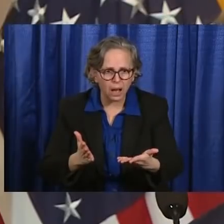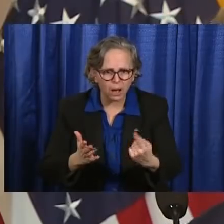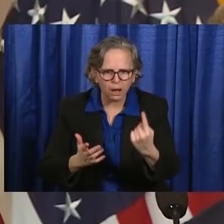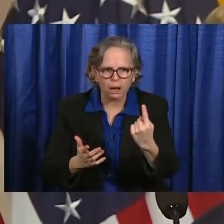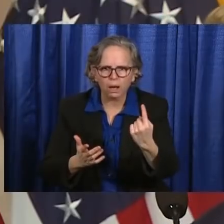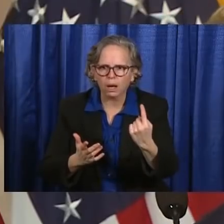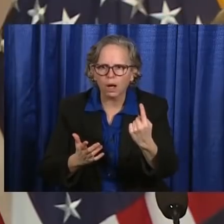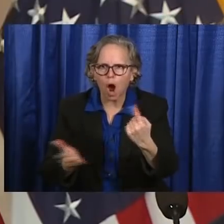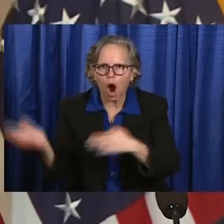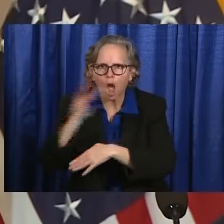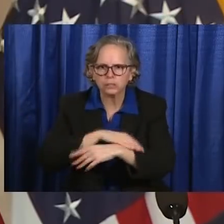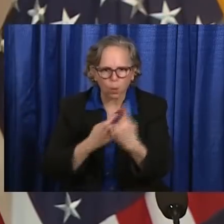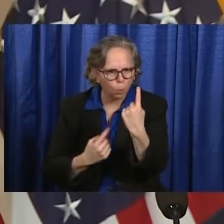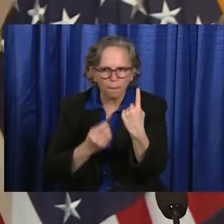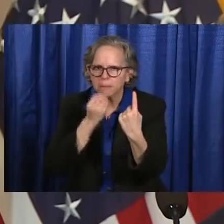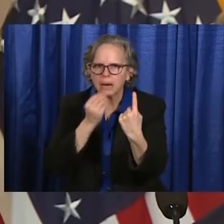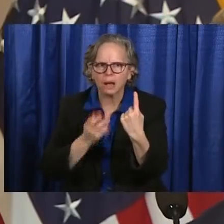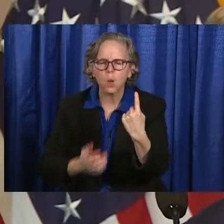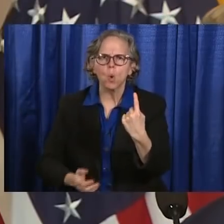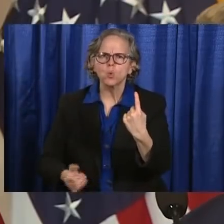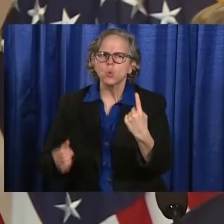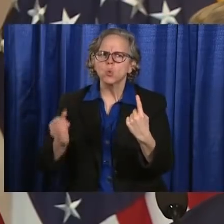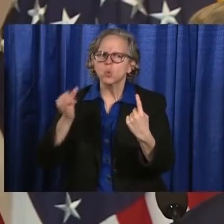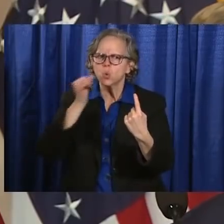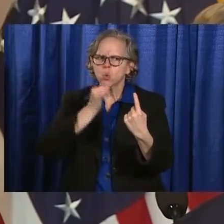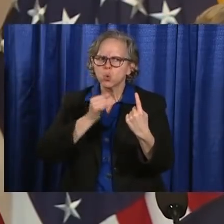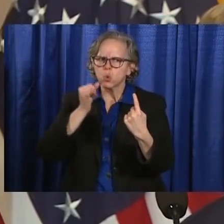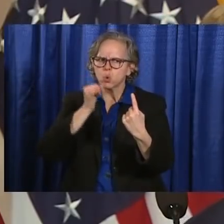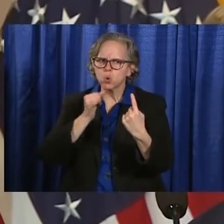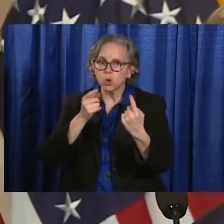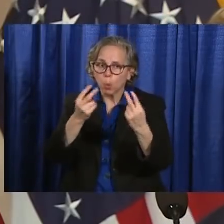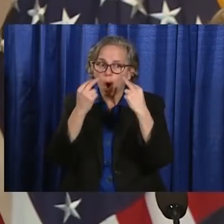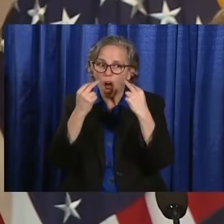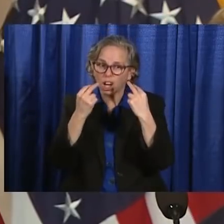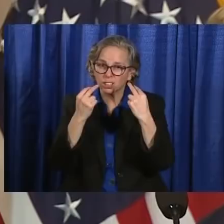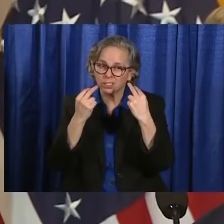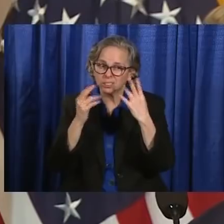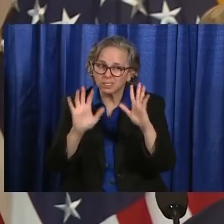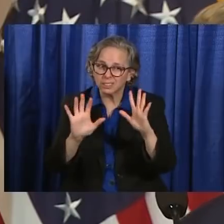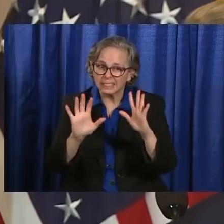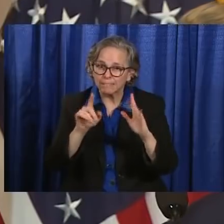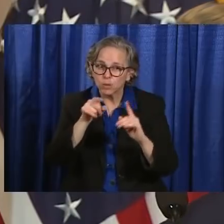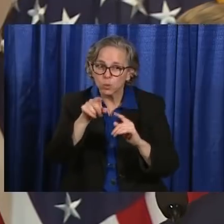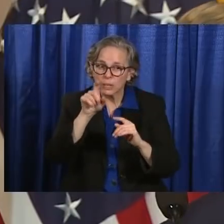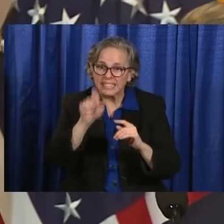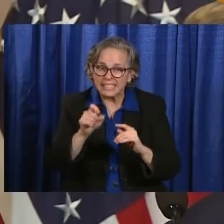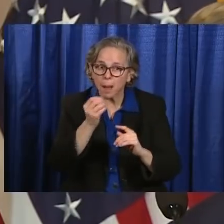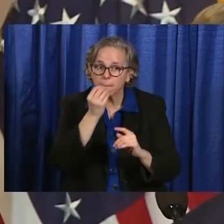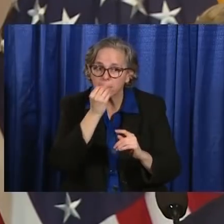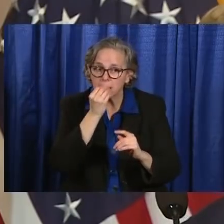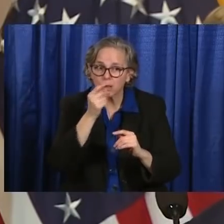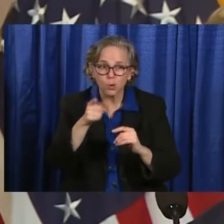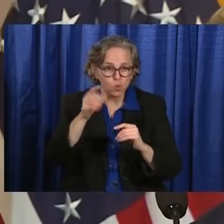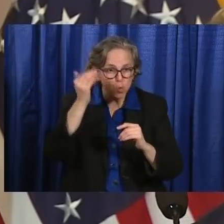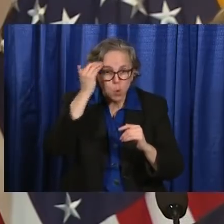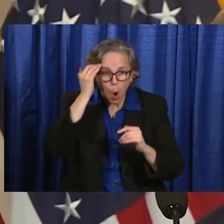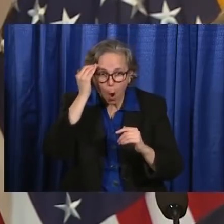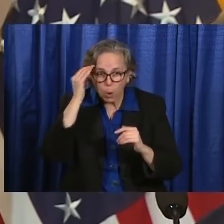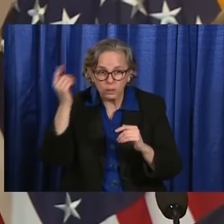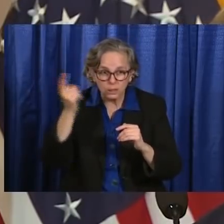for those of you who are listening today, if you need a meal, if you know someone who would benefit from having a